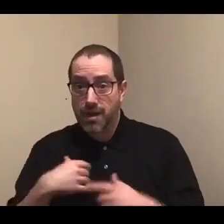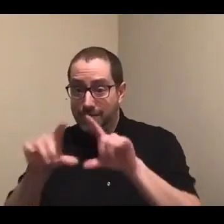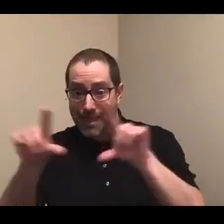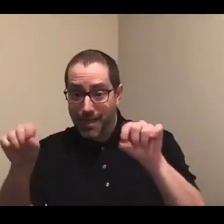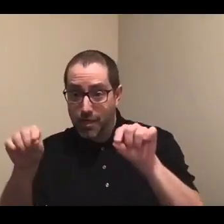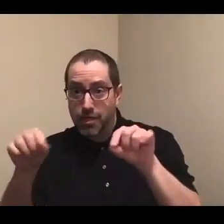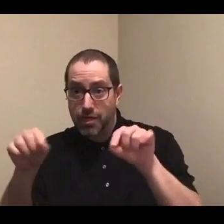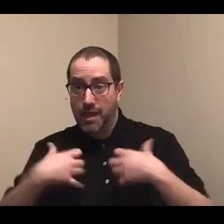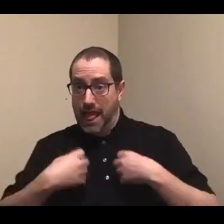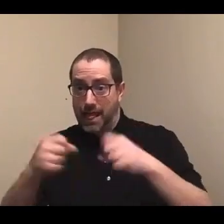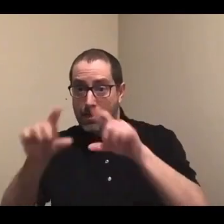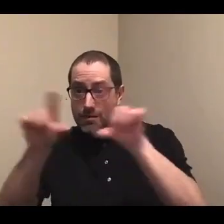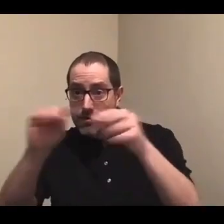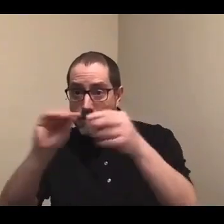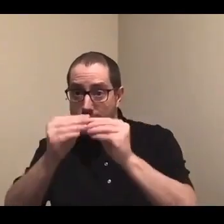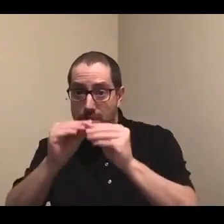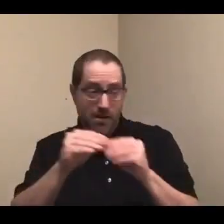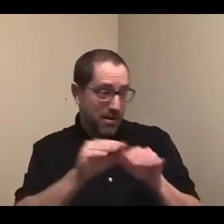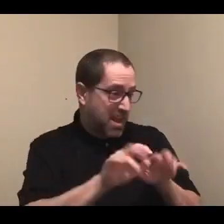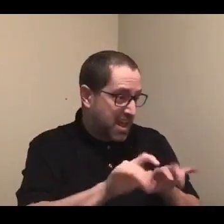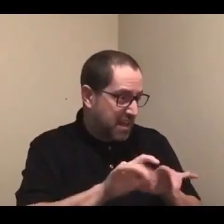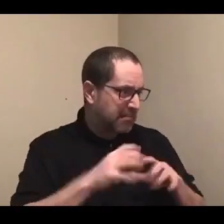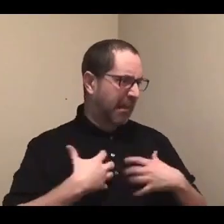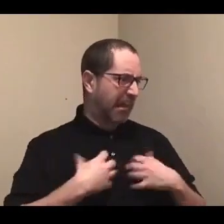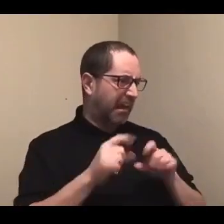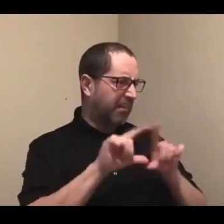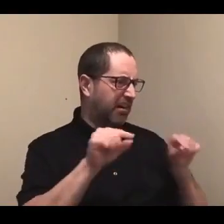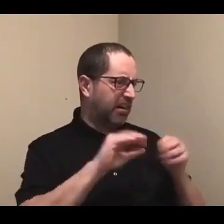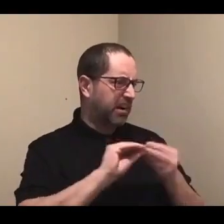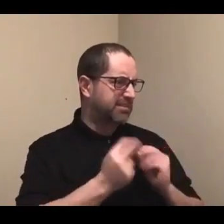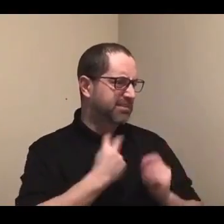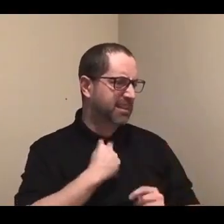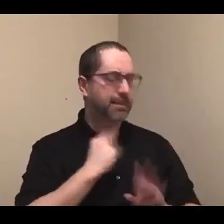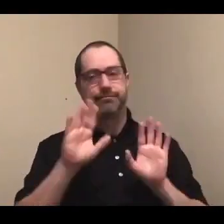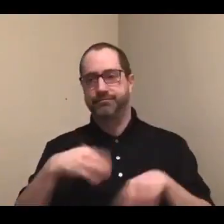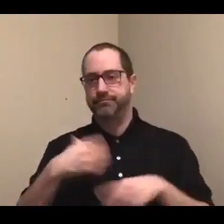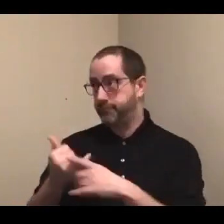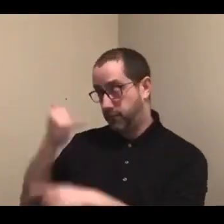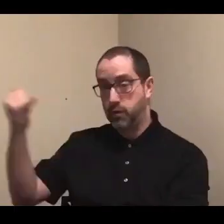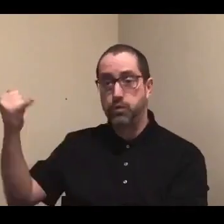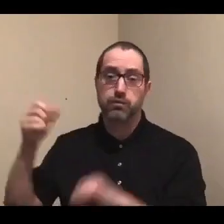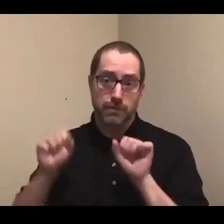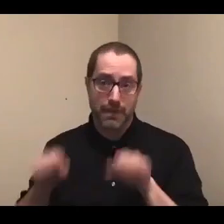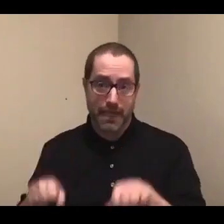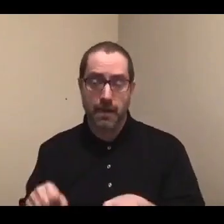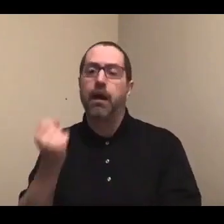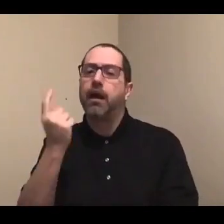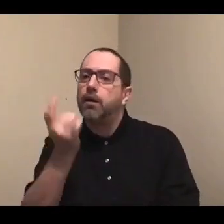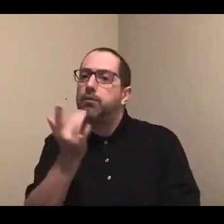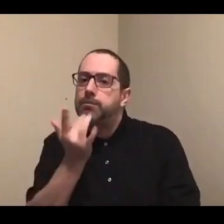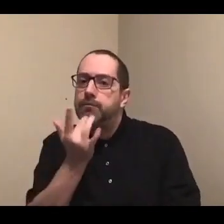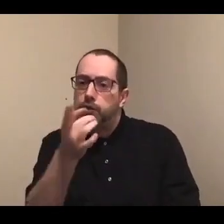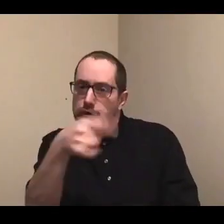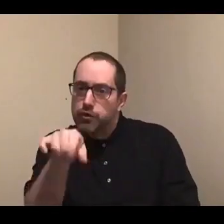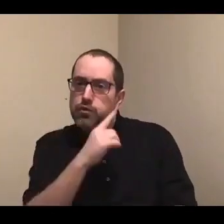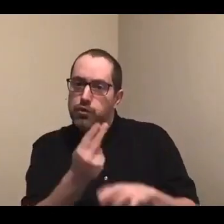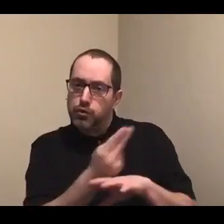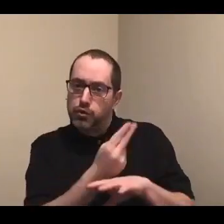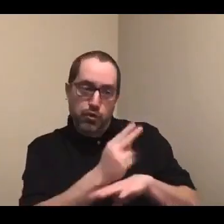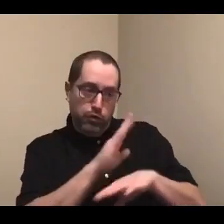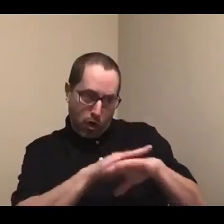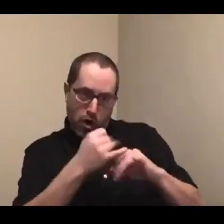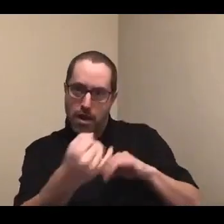support. Emphasizing, though, that we're asking people to use the online system as much as possible to ensure that those who need